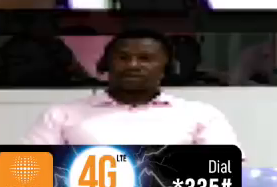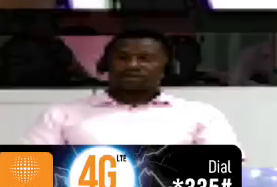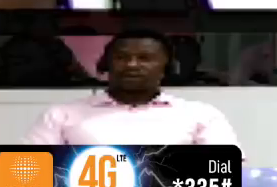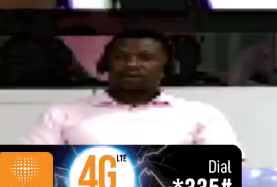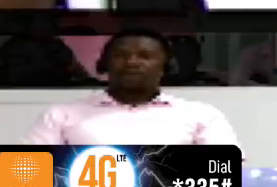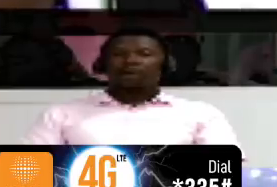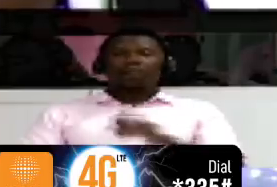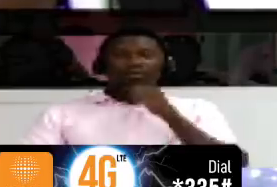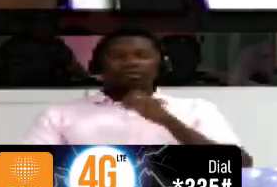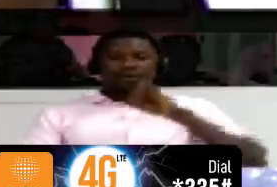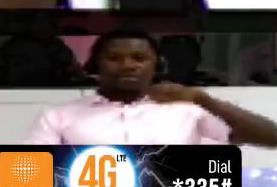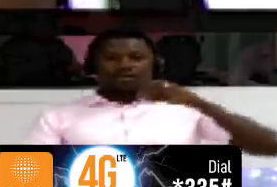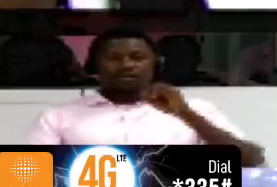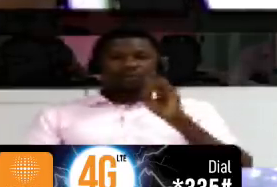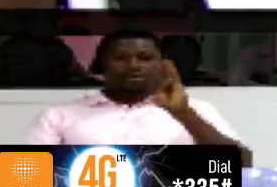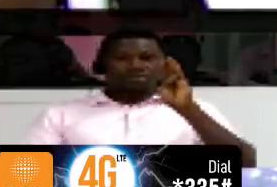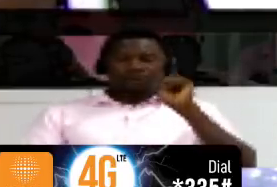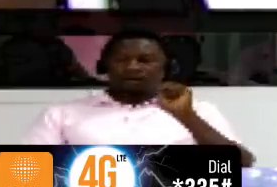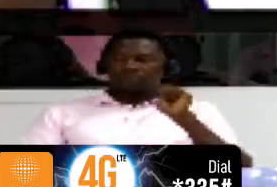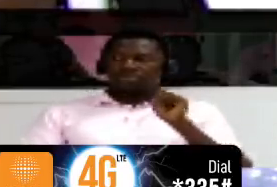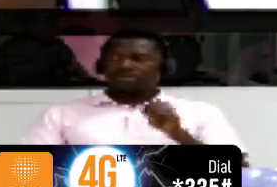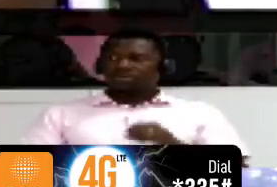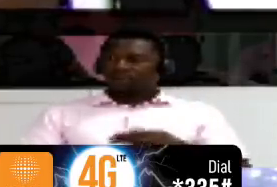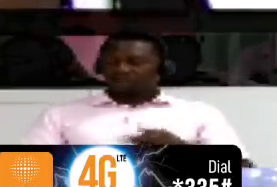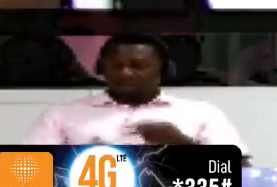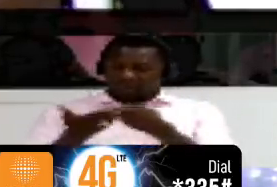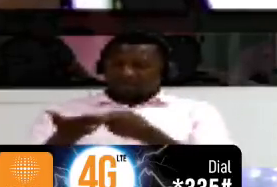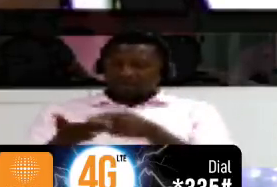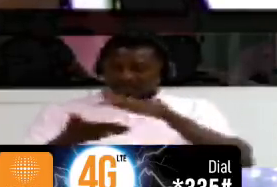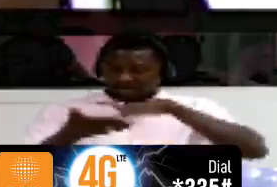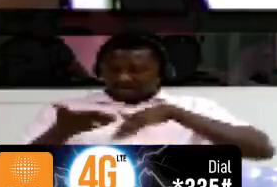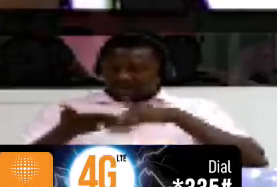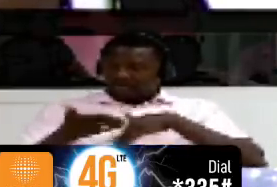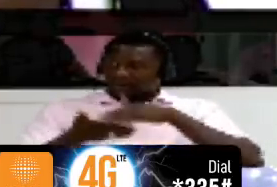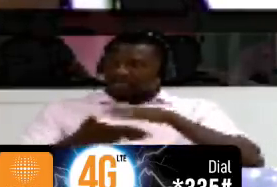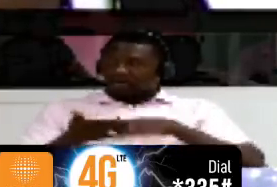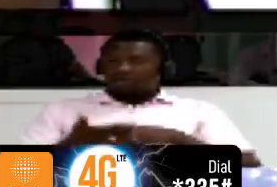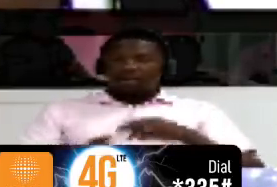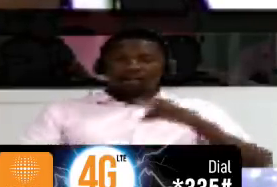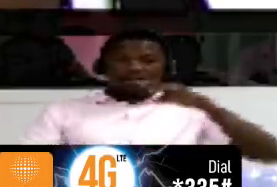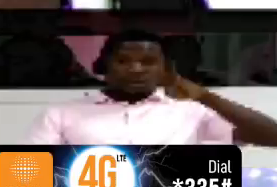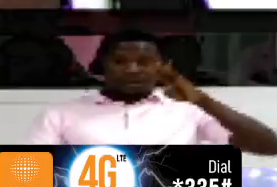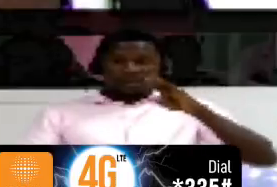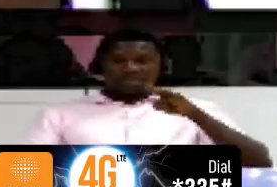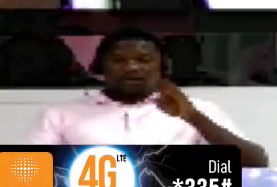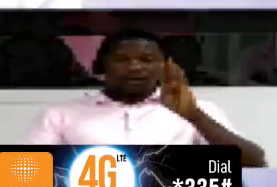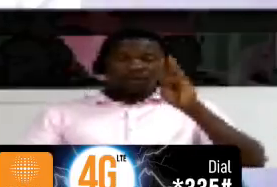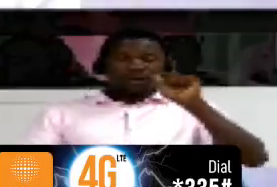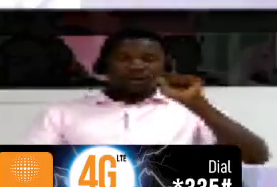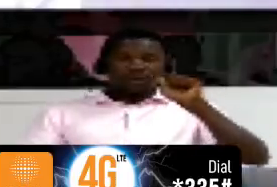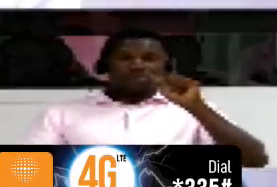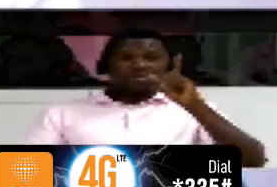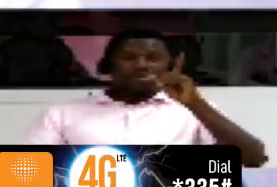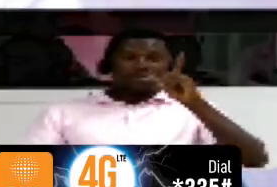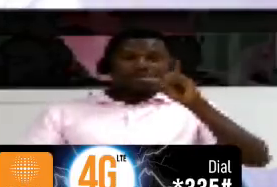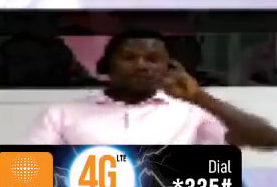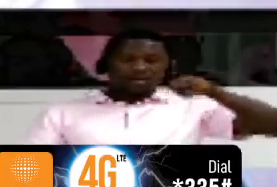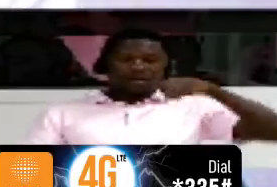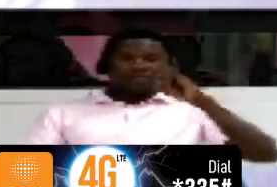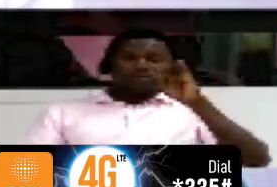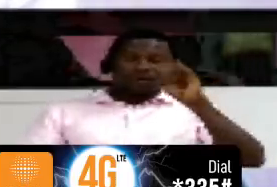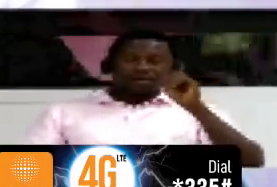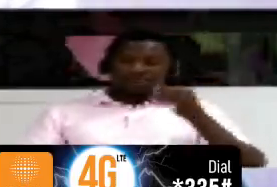So, Mr. Jobe, is that the document that 13 Baji handed over to you? Yes. The head of